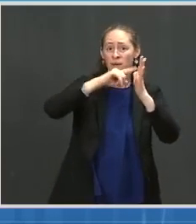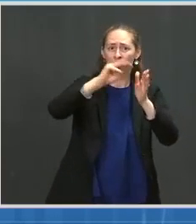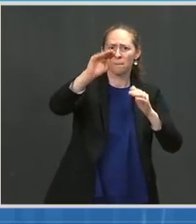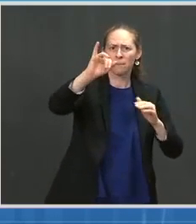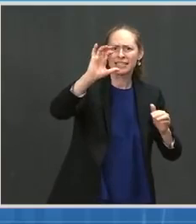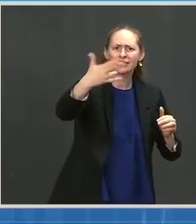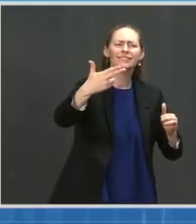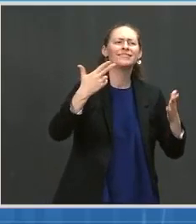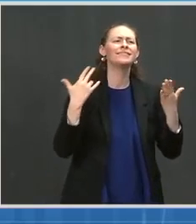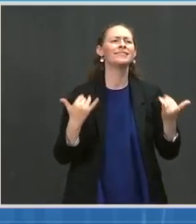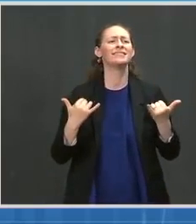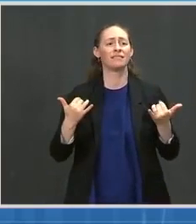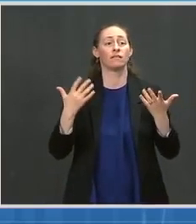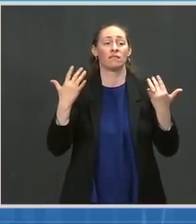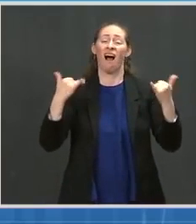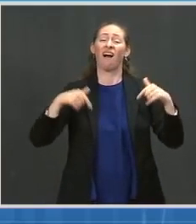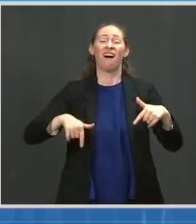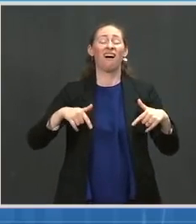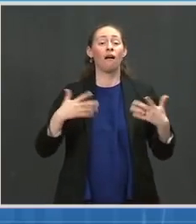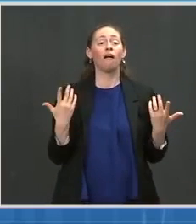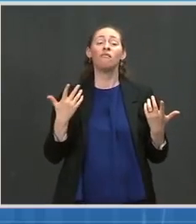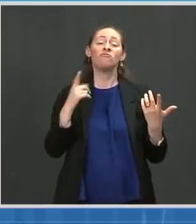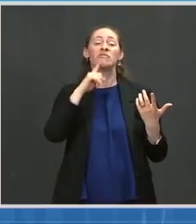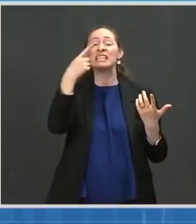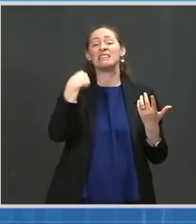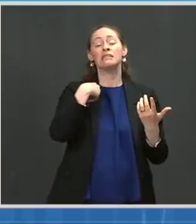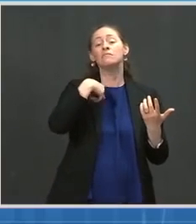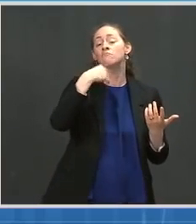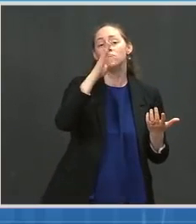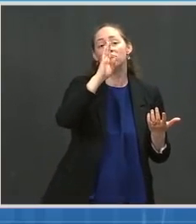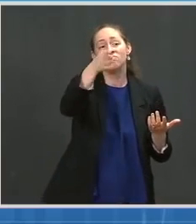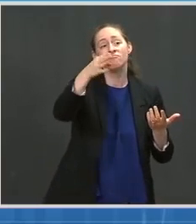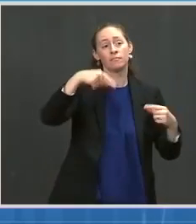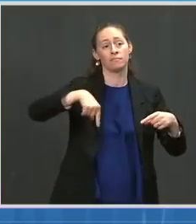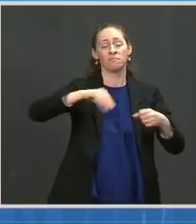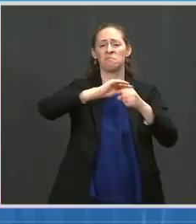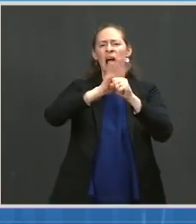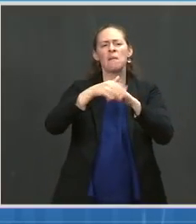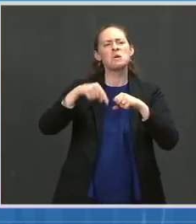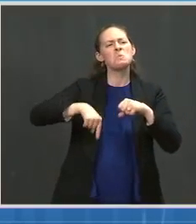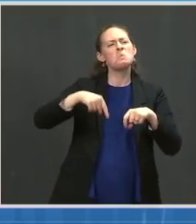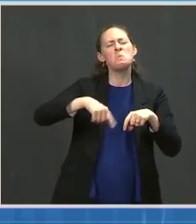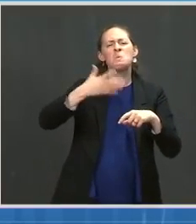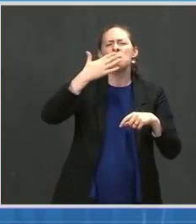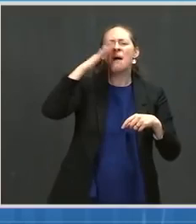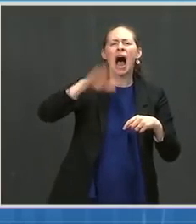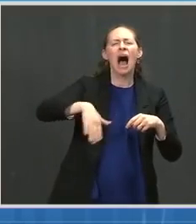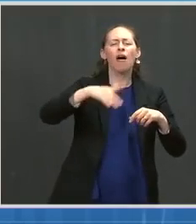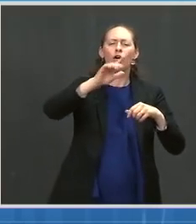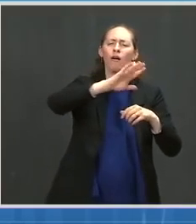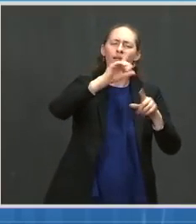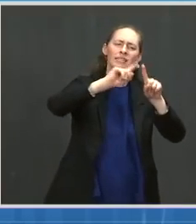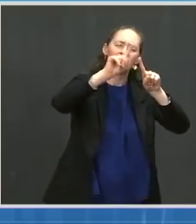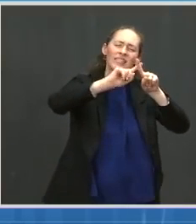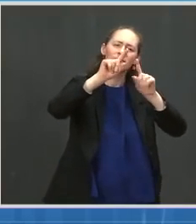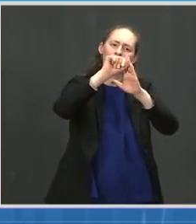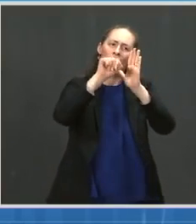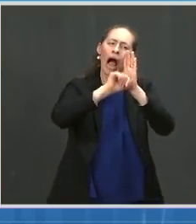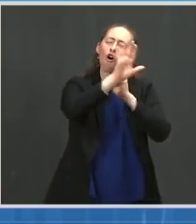this pandemic has hit every state and every county